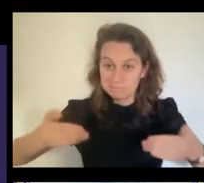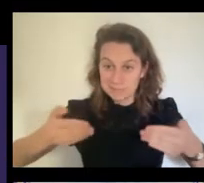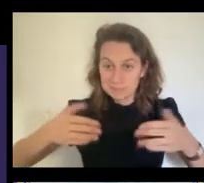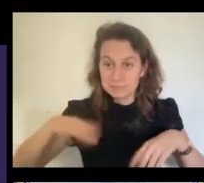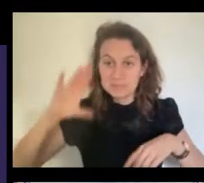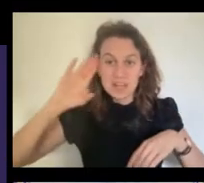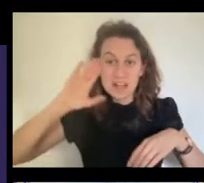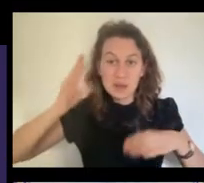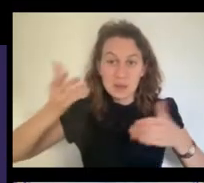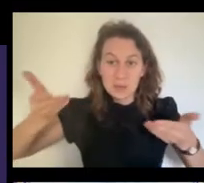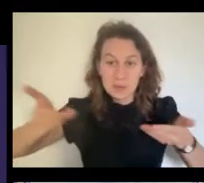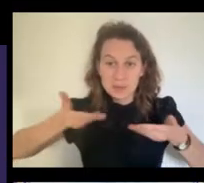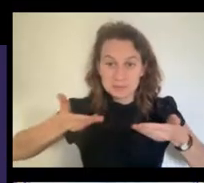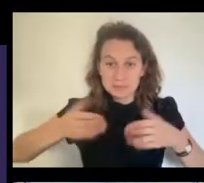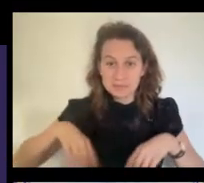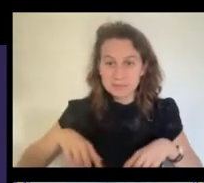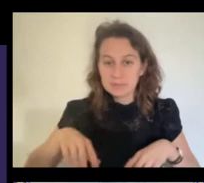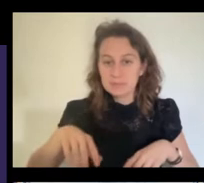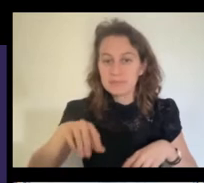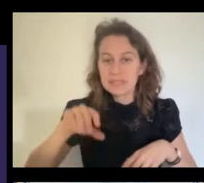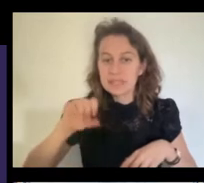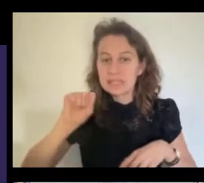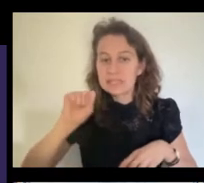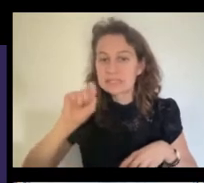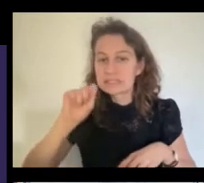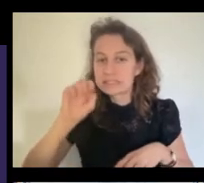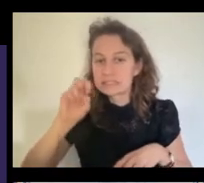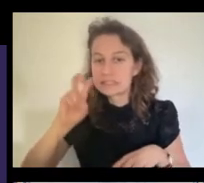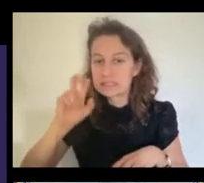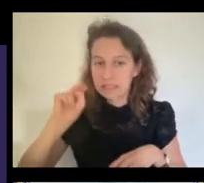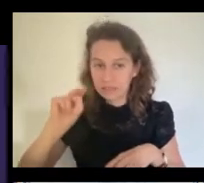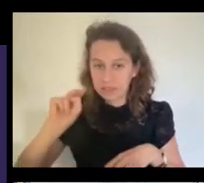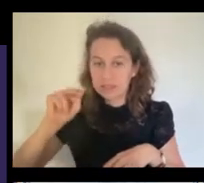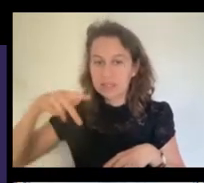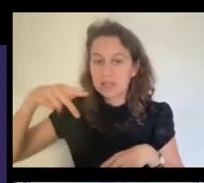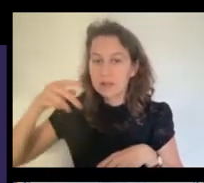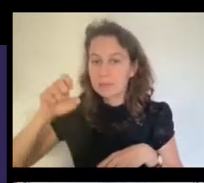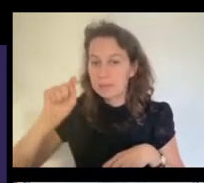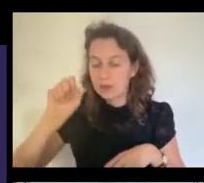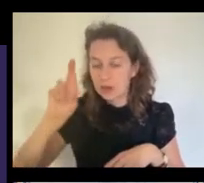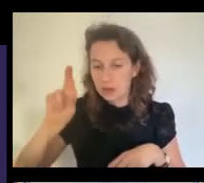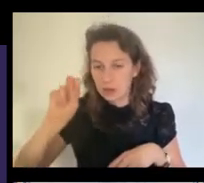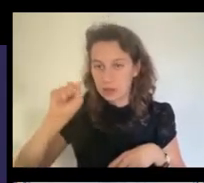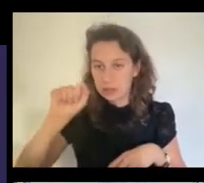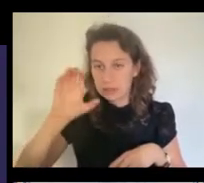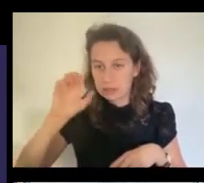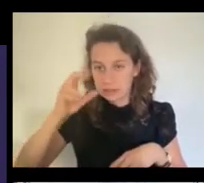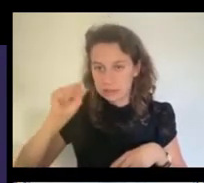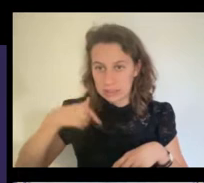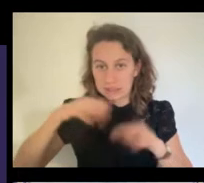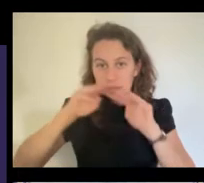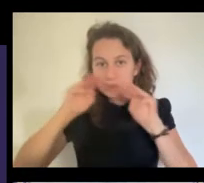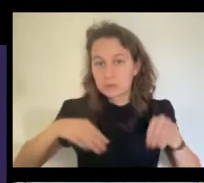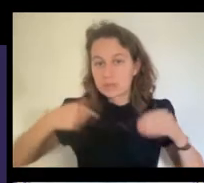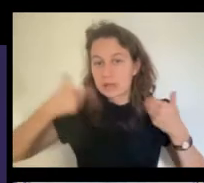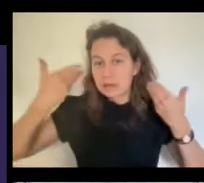Hello and welcome to the Stephen and Peter Sachs Museum. I'm Neshka Pfeiffer, Sachs Museum Curator and your host and moderator for the